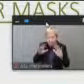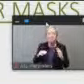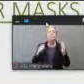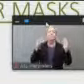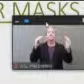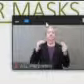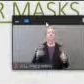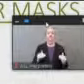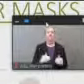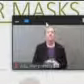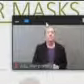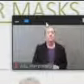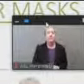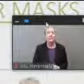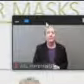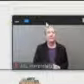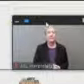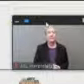slide, please.